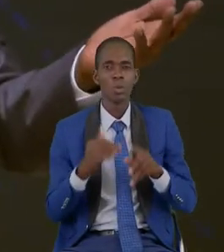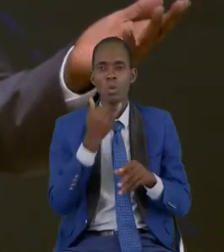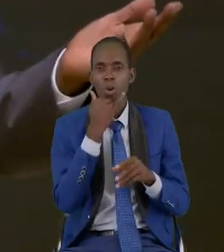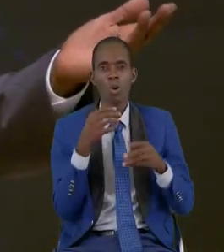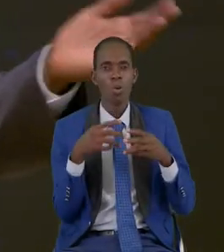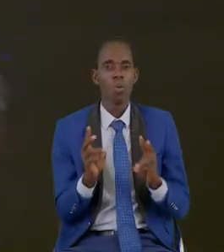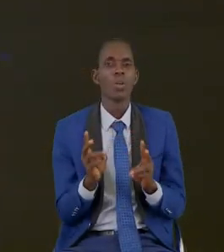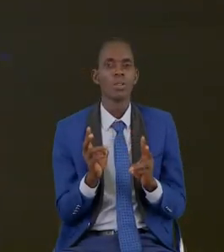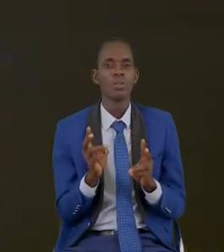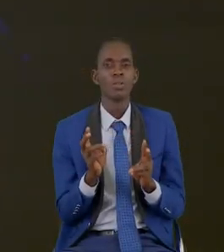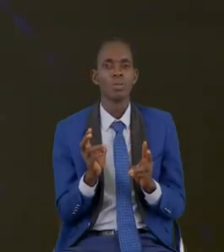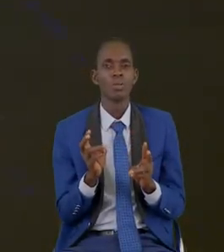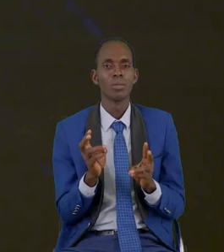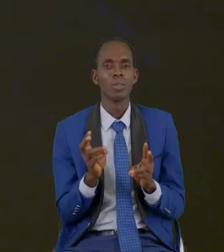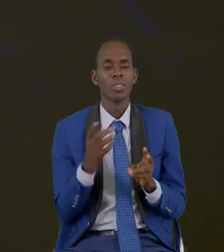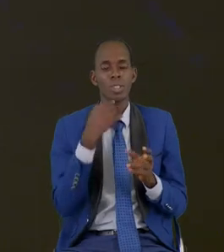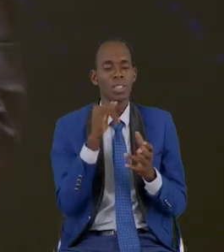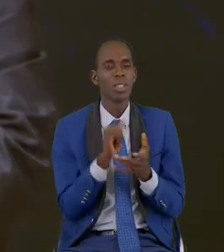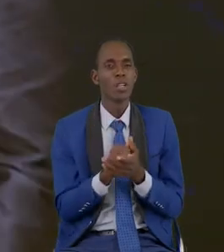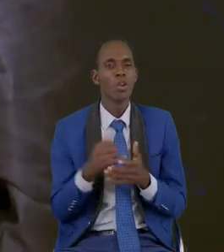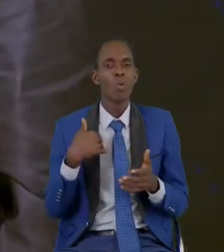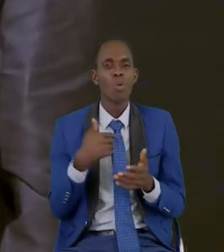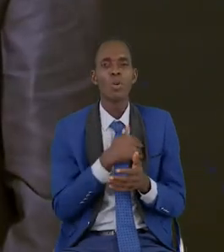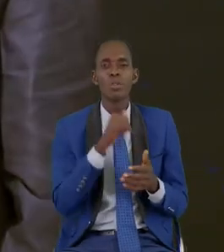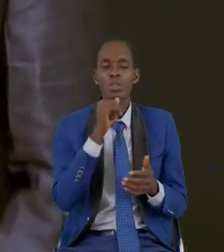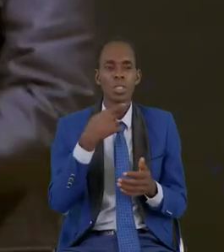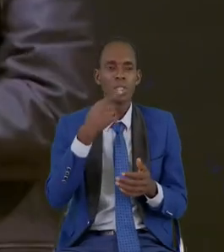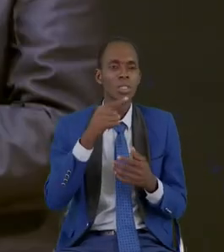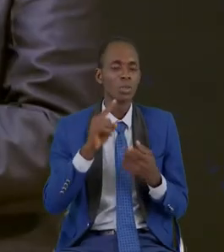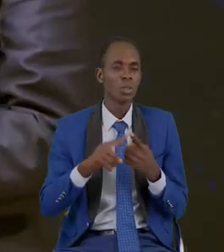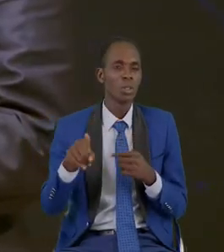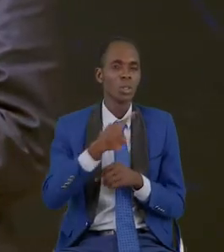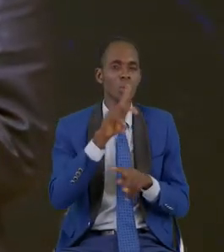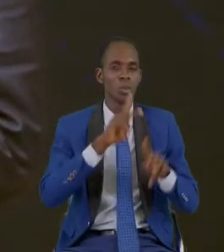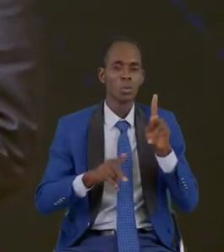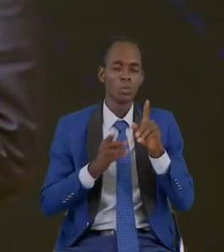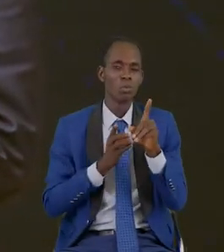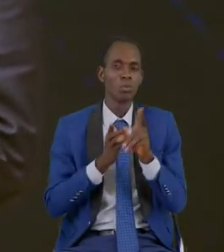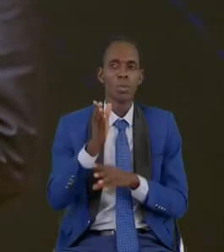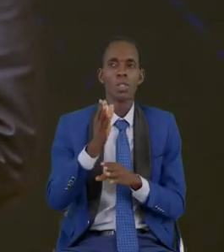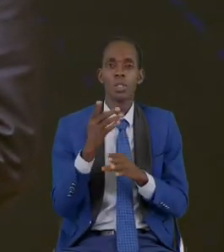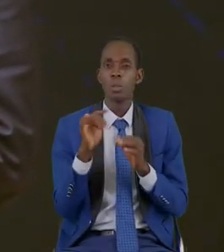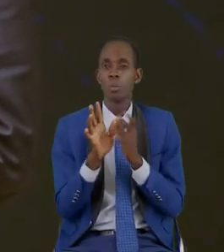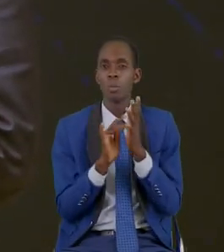it. They say we shouldn't tell them directly. The Bible says no.